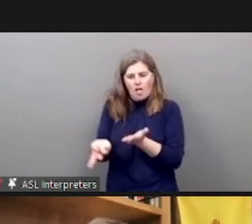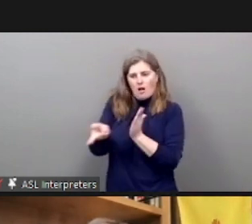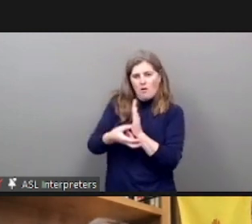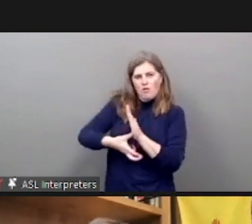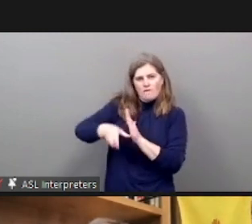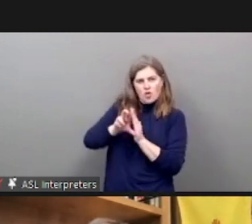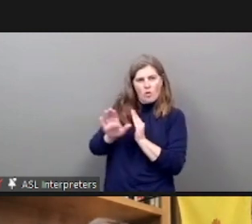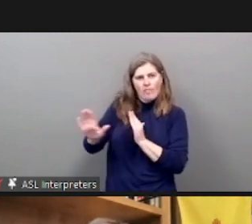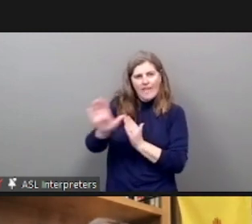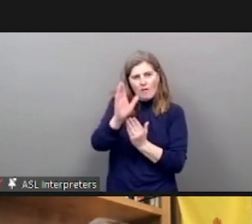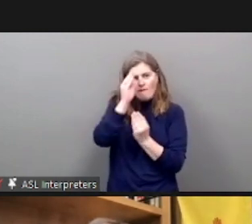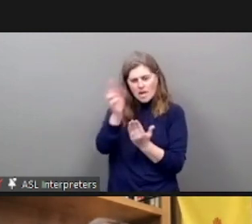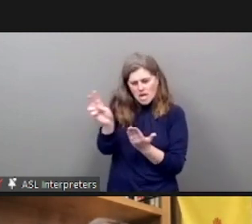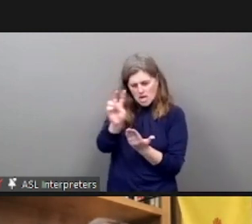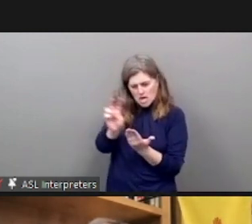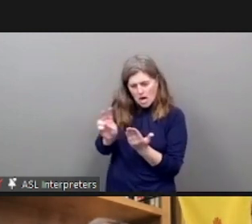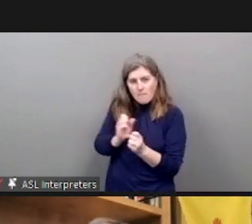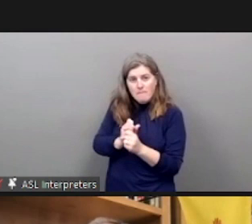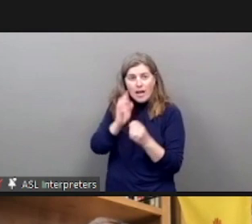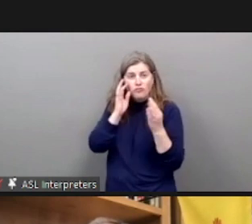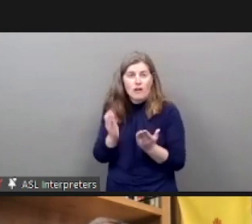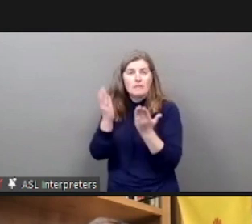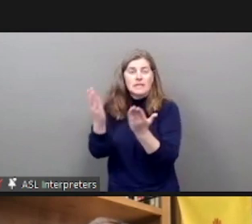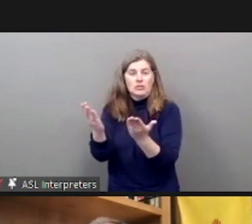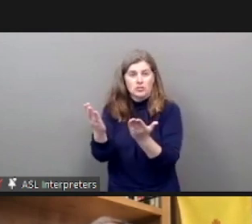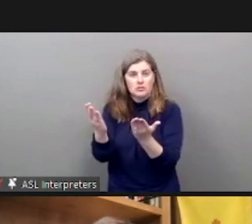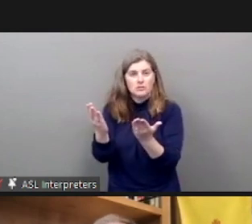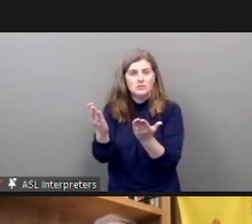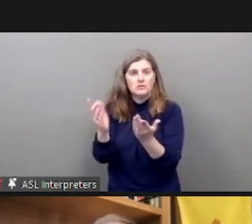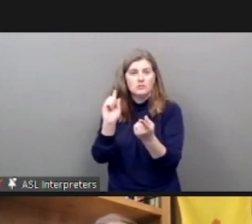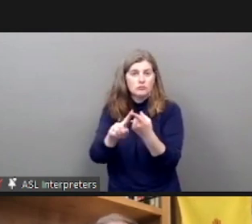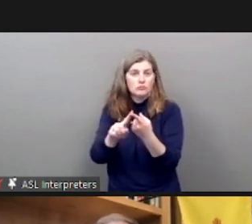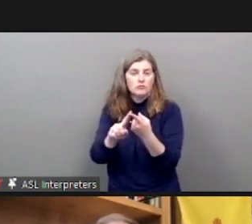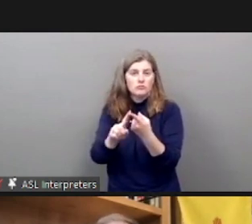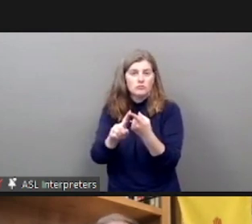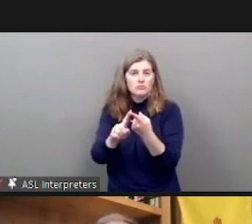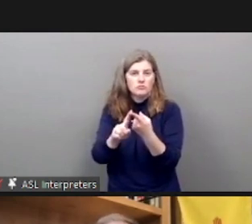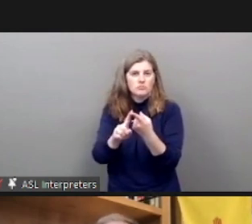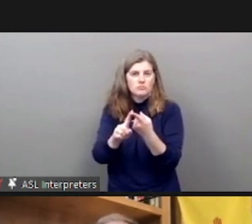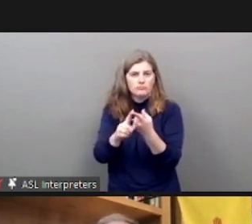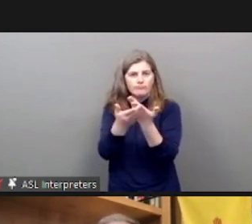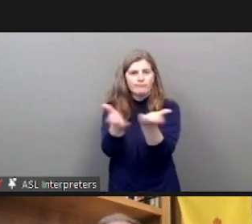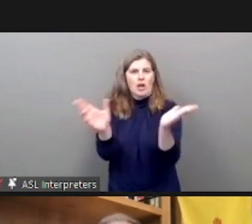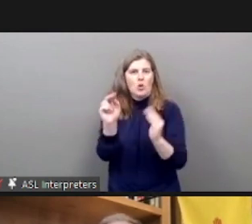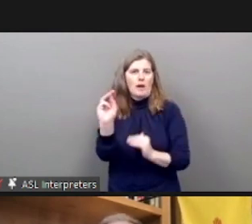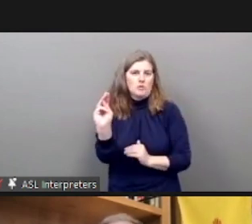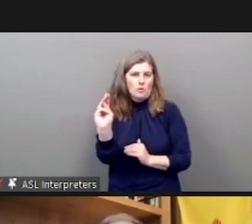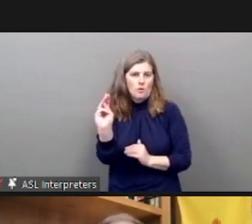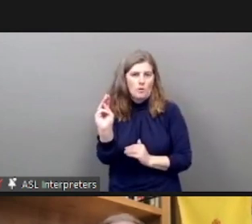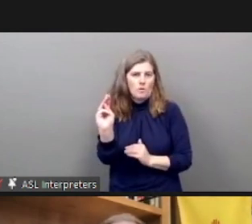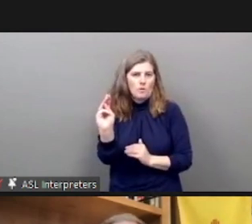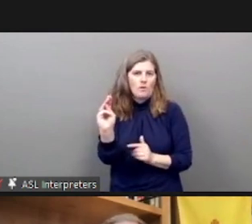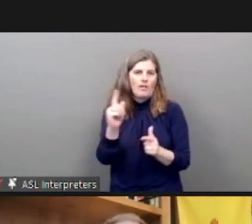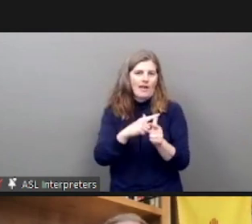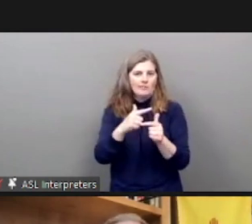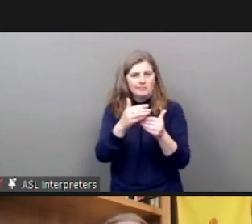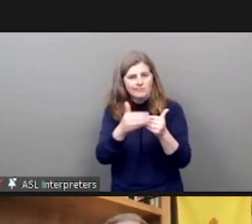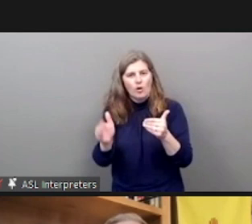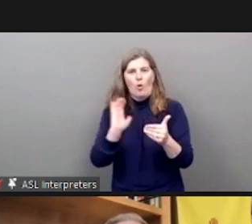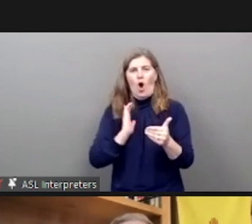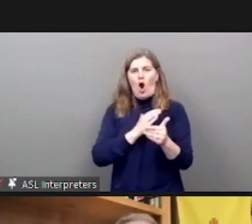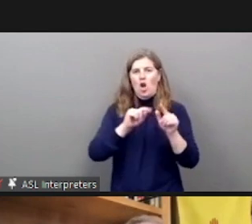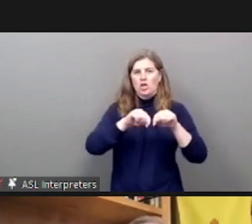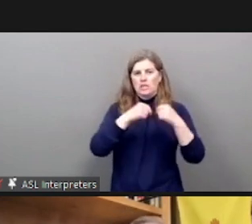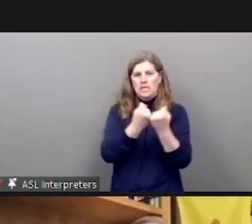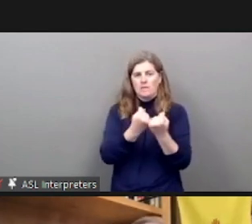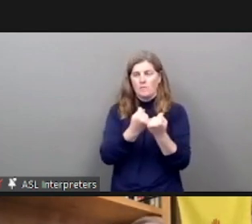that and make their recommendation to New Mexico. And then that's when our team will be like,